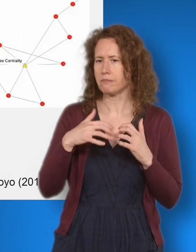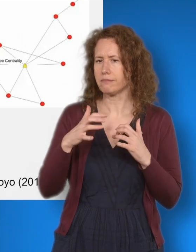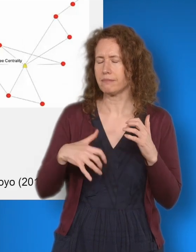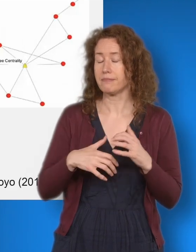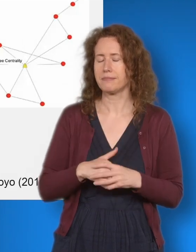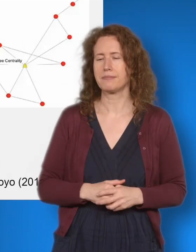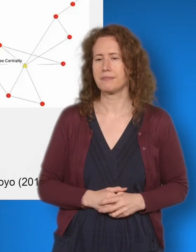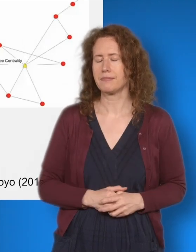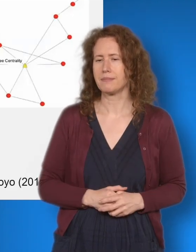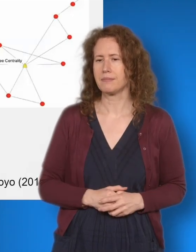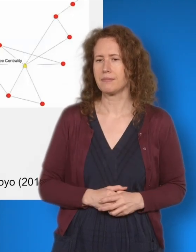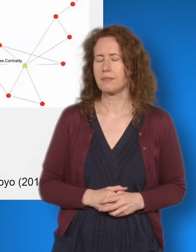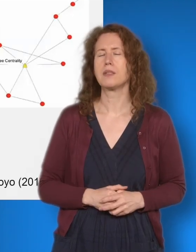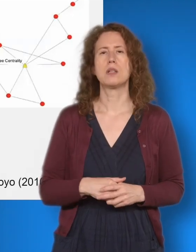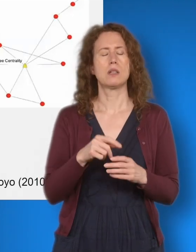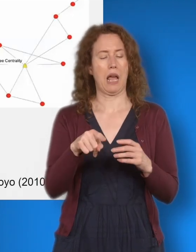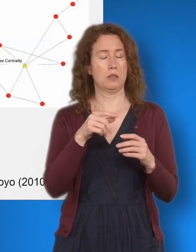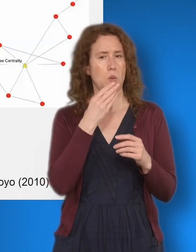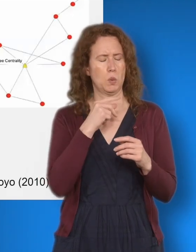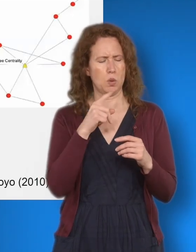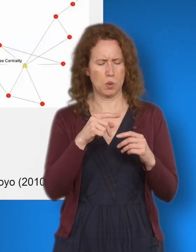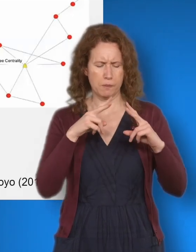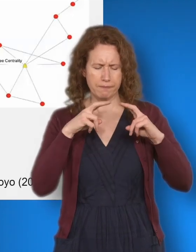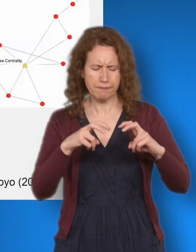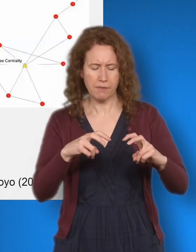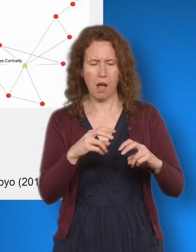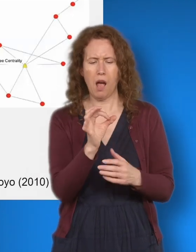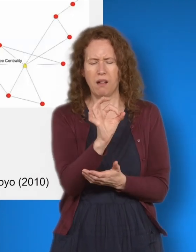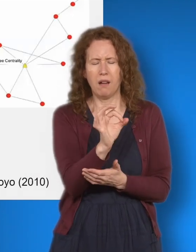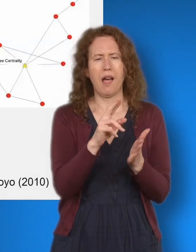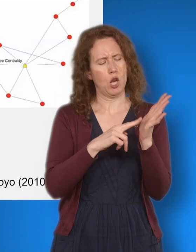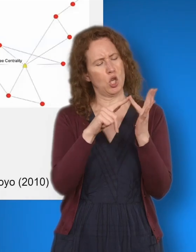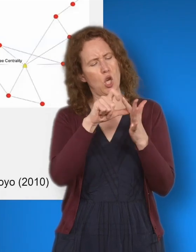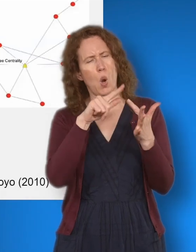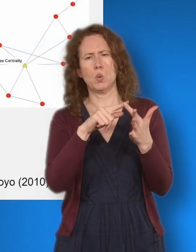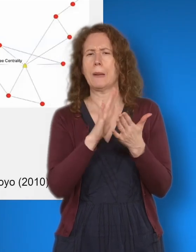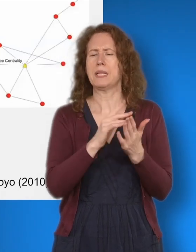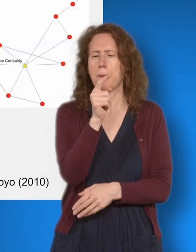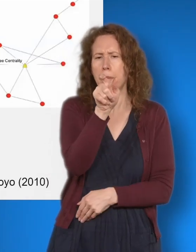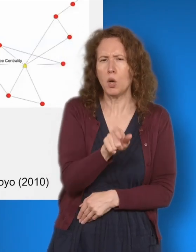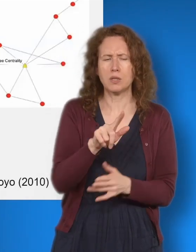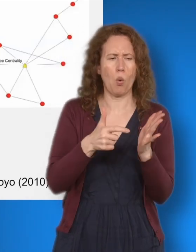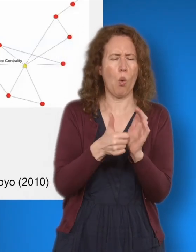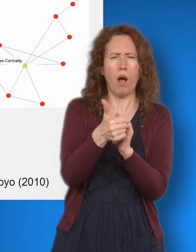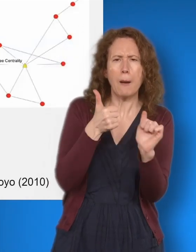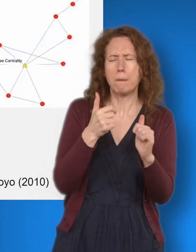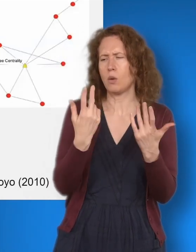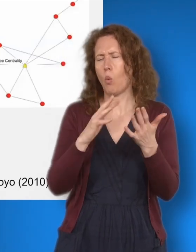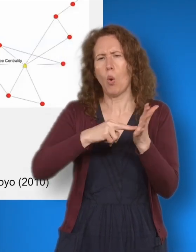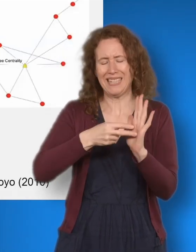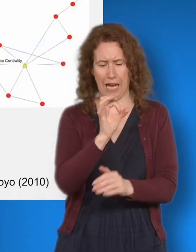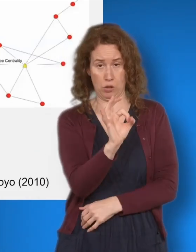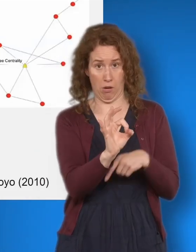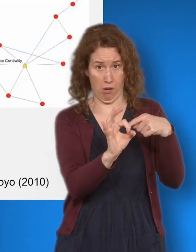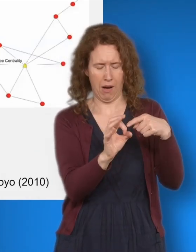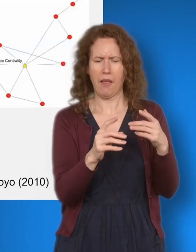specifically discuss the importance of a node, of an entity within an overall network. So we use them